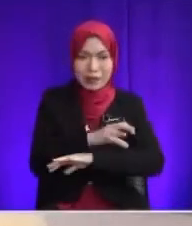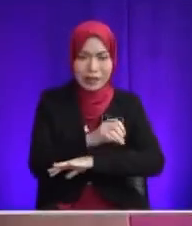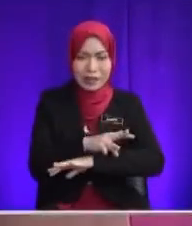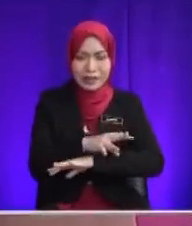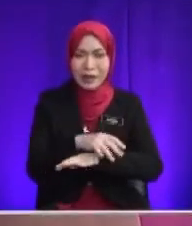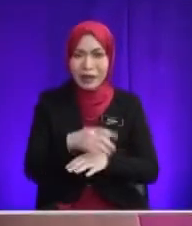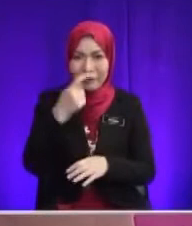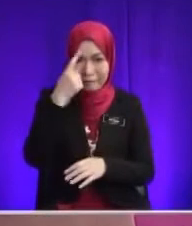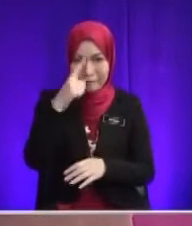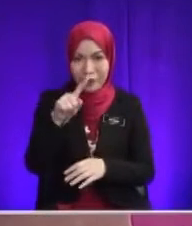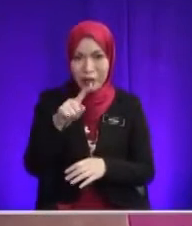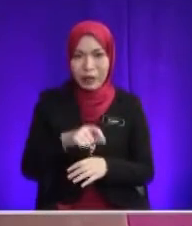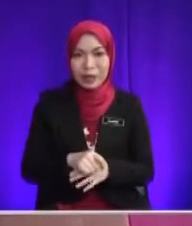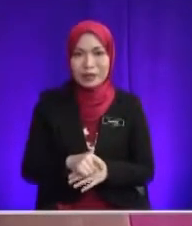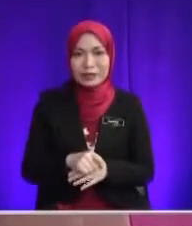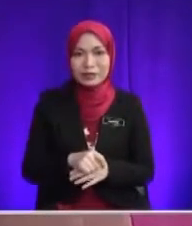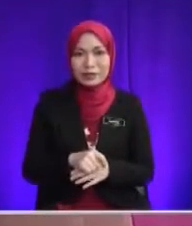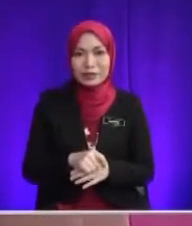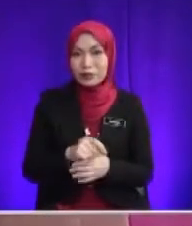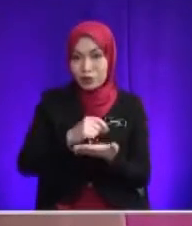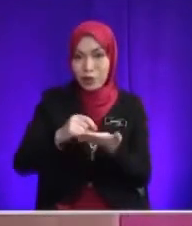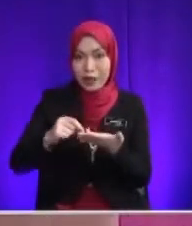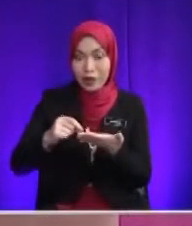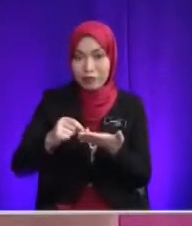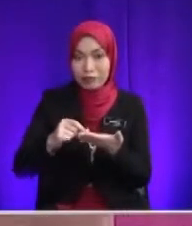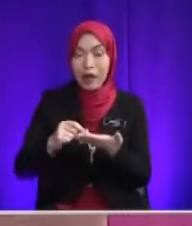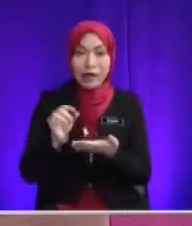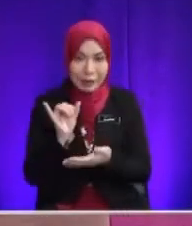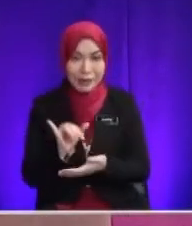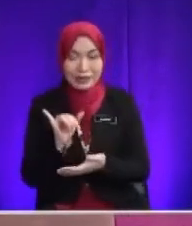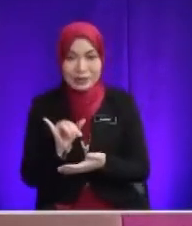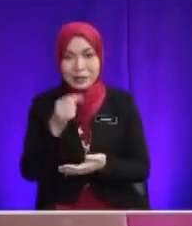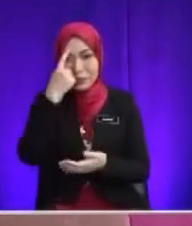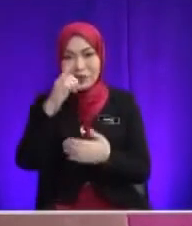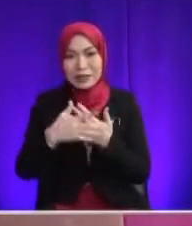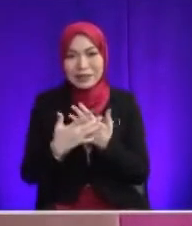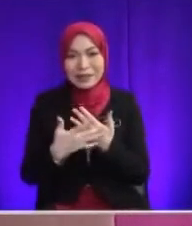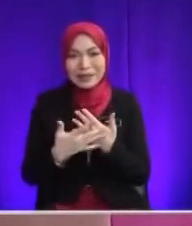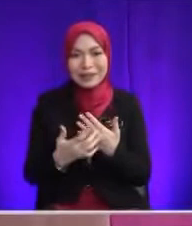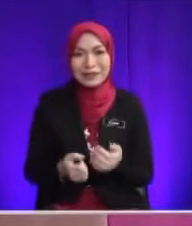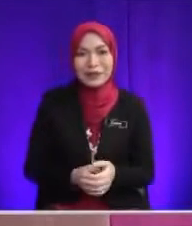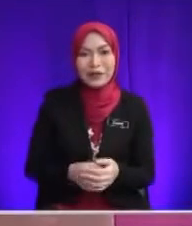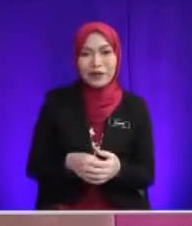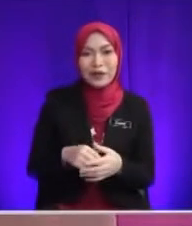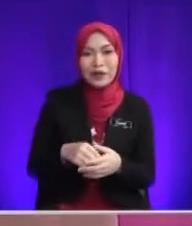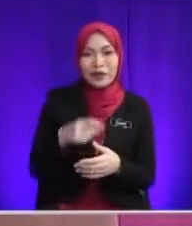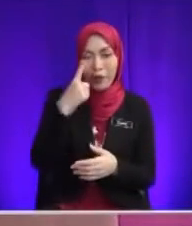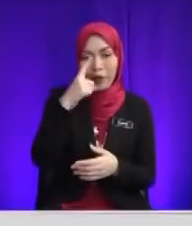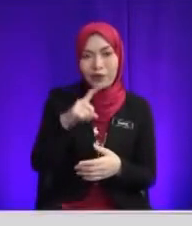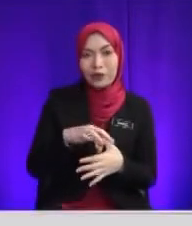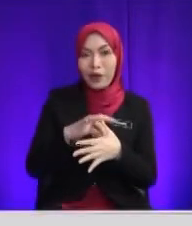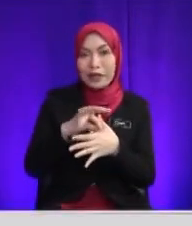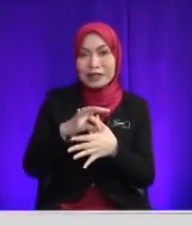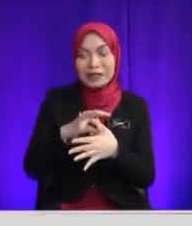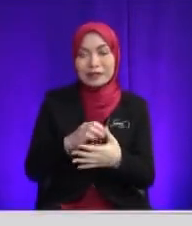down somewhere on their question paper. That's no problem. And next we have post-listening. So this is what to do after their listening. Before they submit